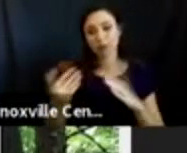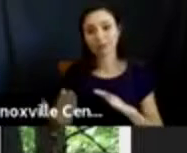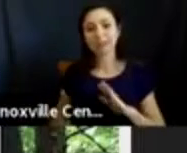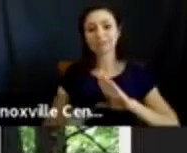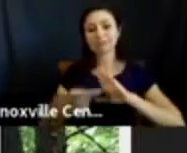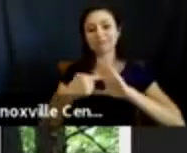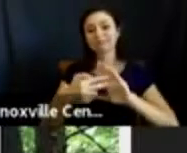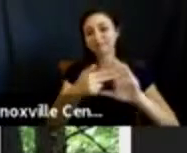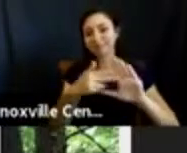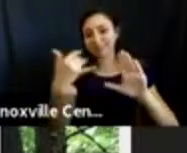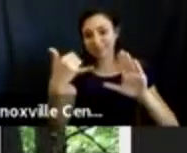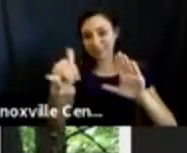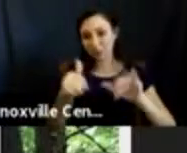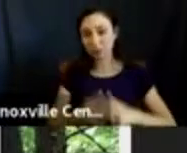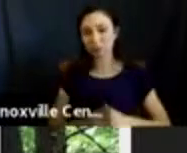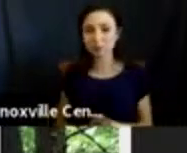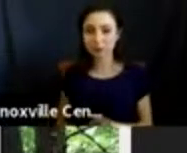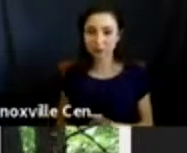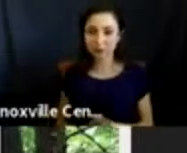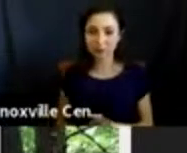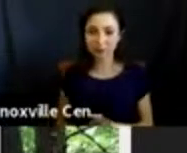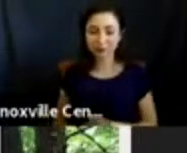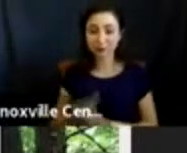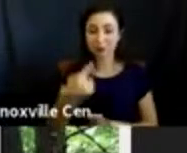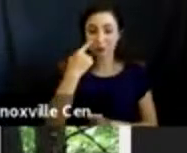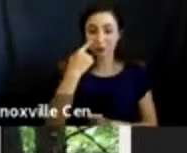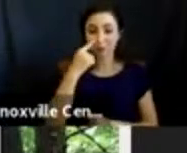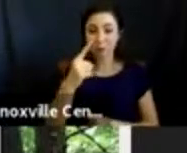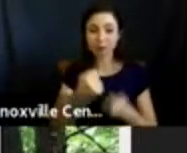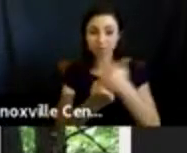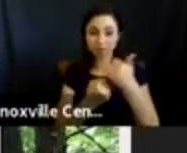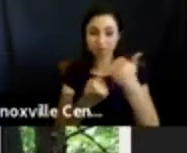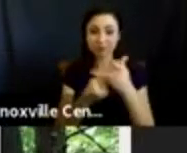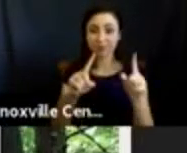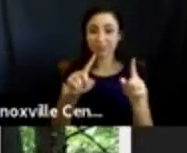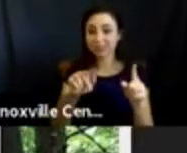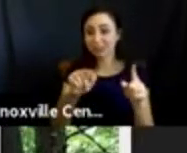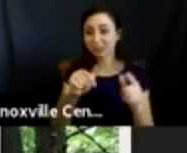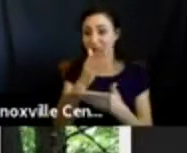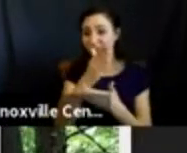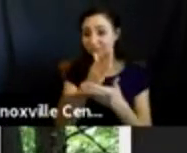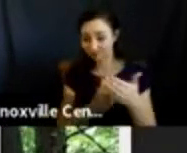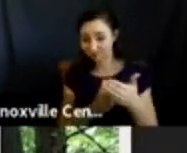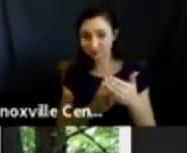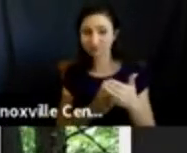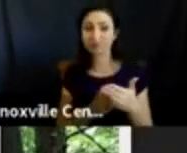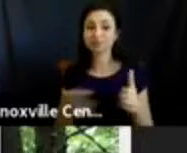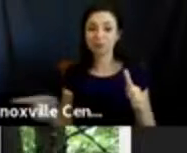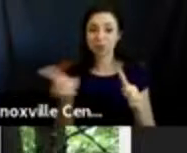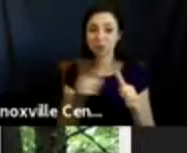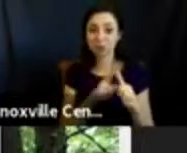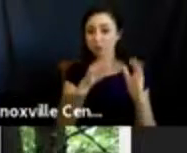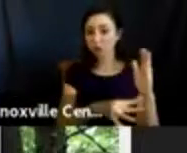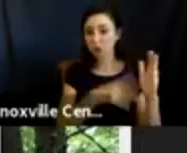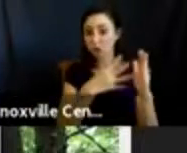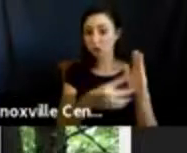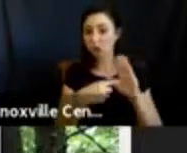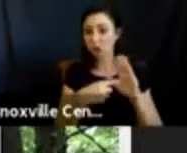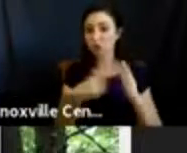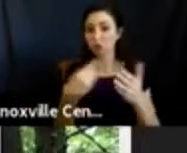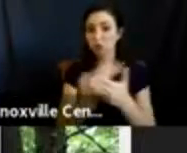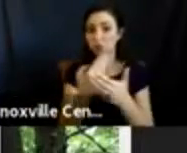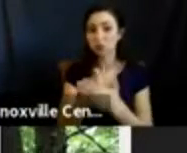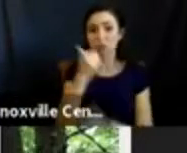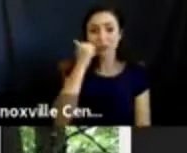yellow. Under our supplemental data section, the first chart shows new daily COVID cases per